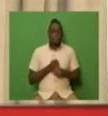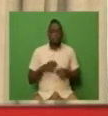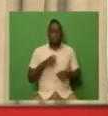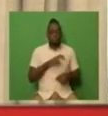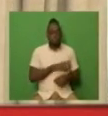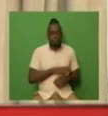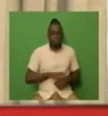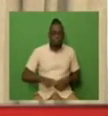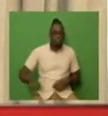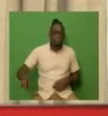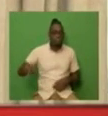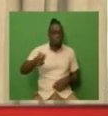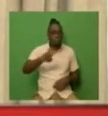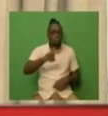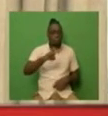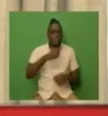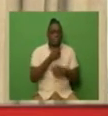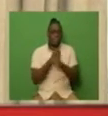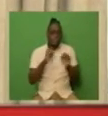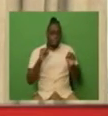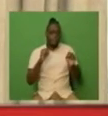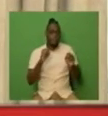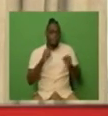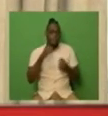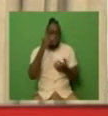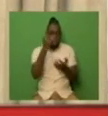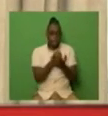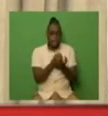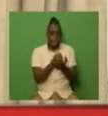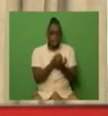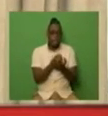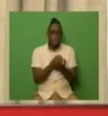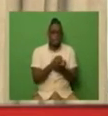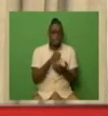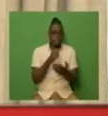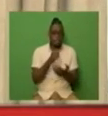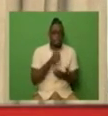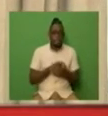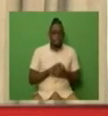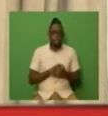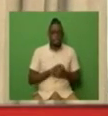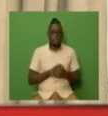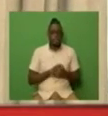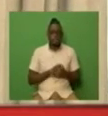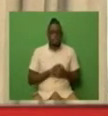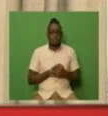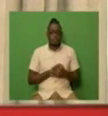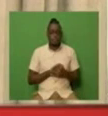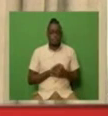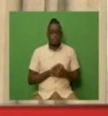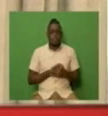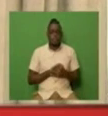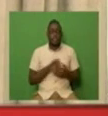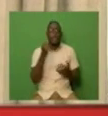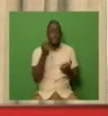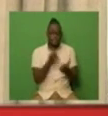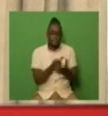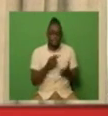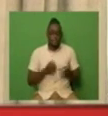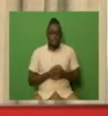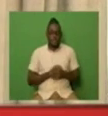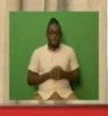stamp, which is an international recognition of the development and significant rollout of our comprehensive